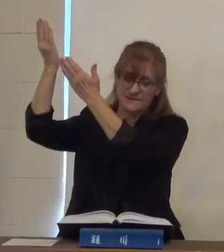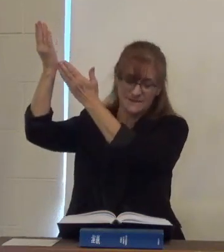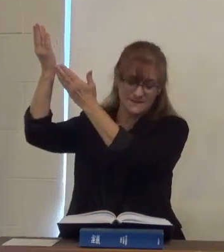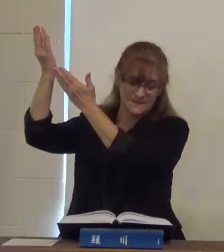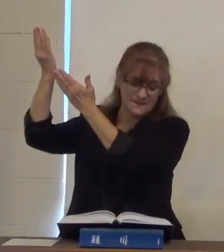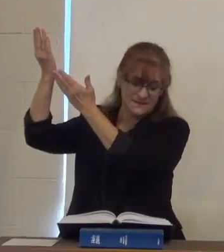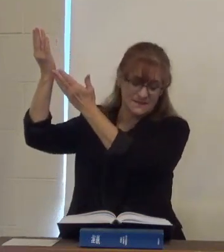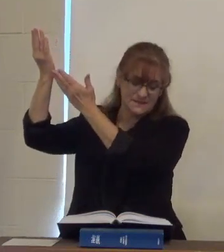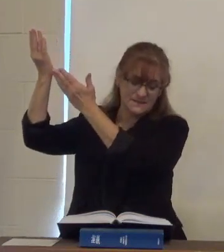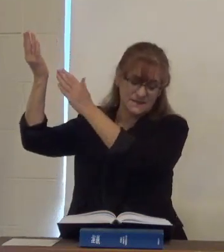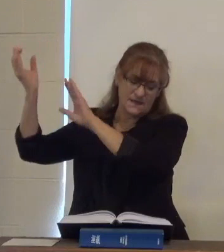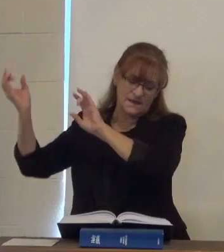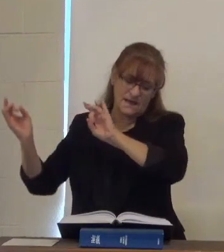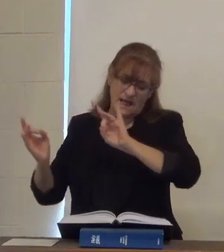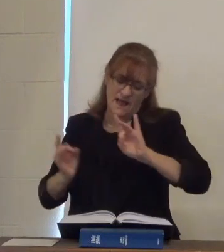praise.